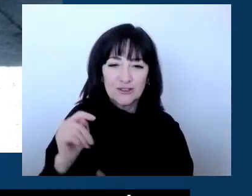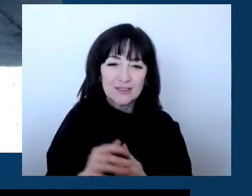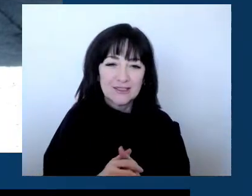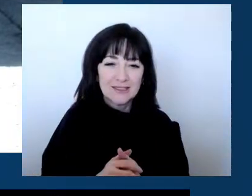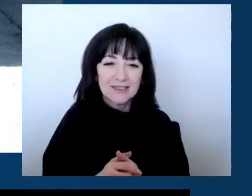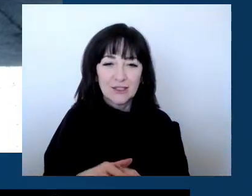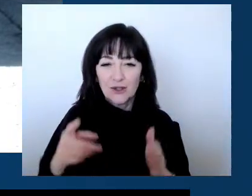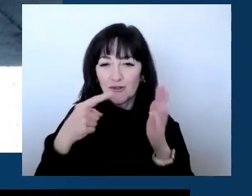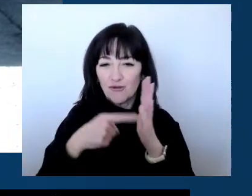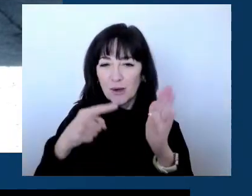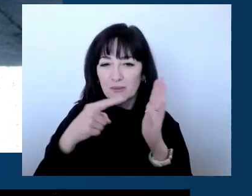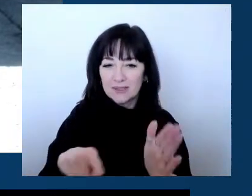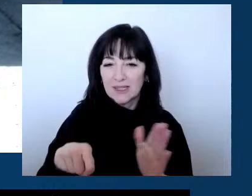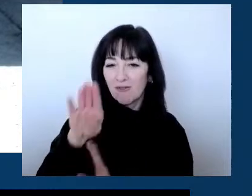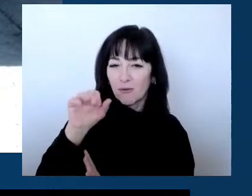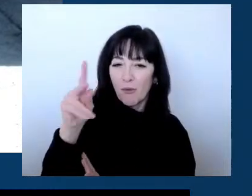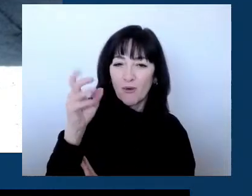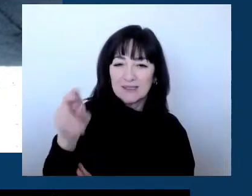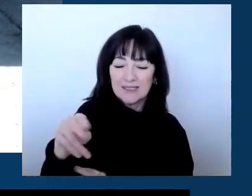Representative Bolden,